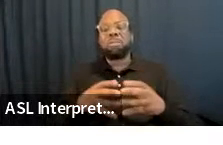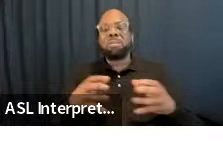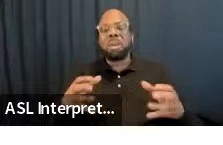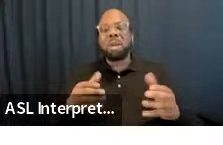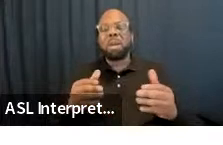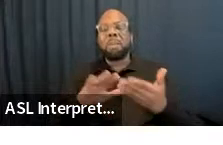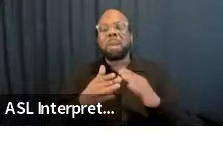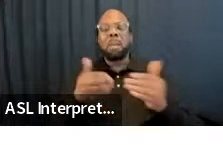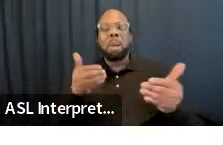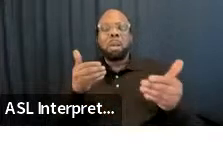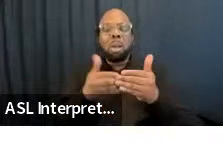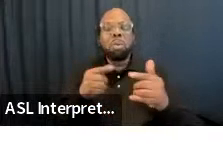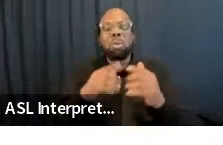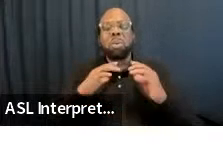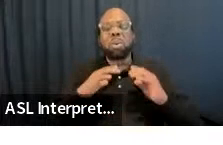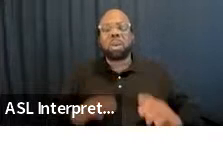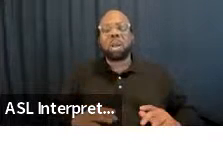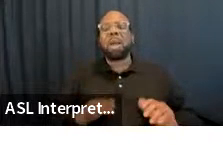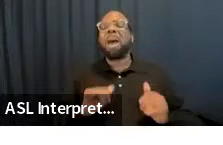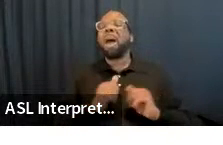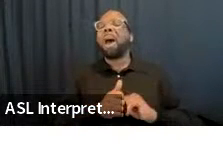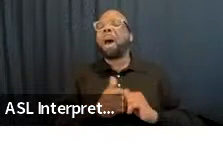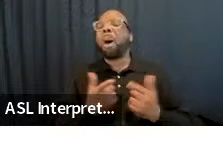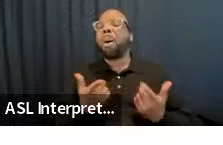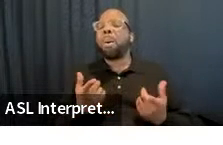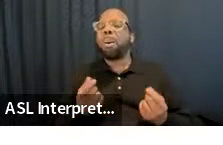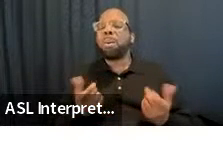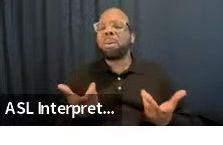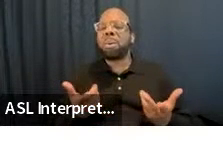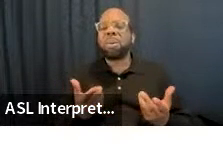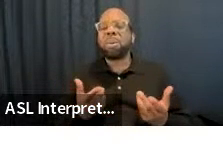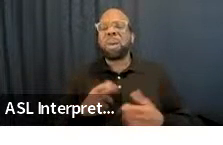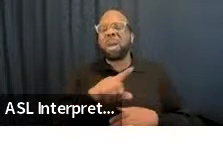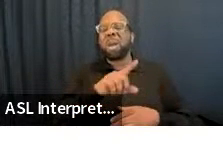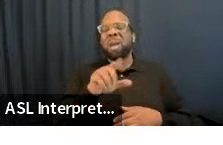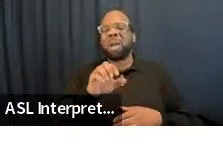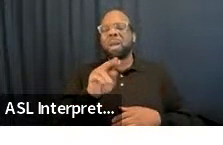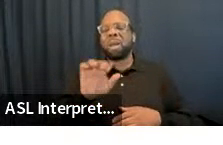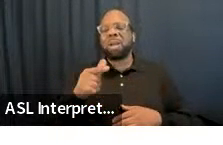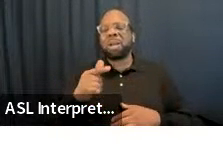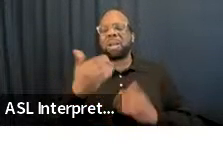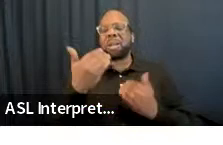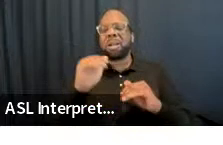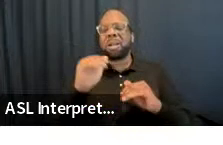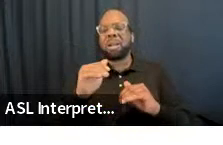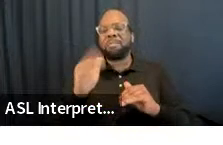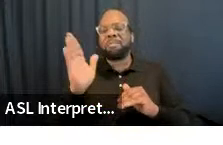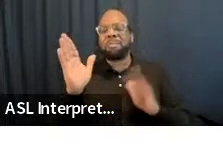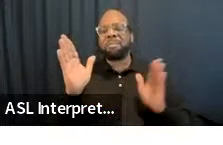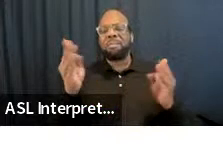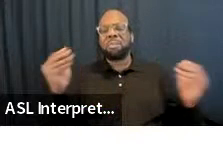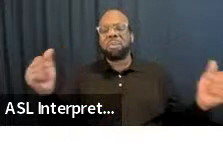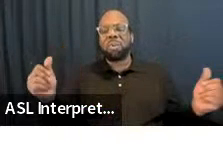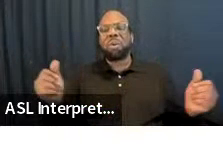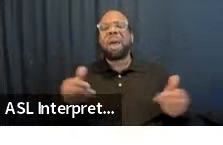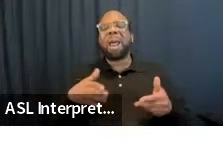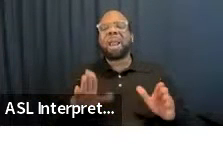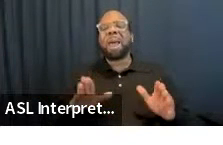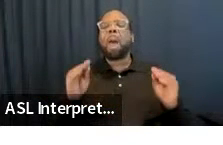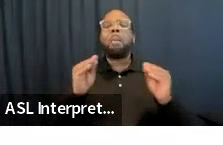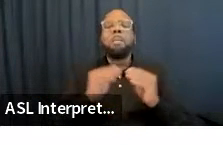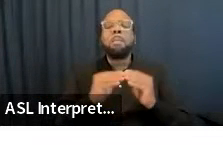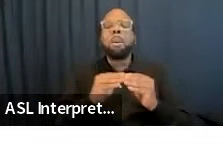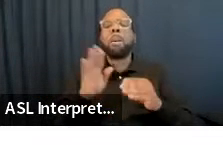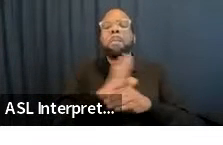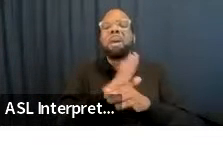customers. The main way we propose to do this is by removing zoning restrictions on particular businesses, allowing a wider range of